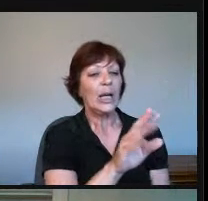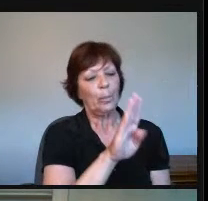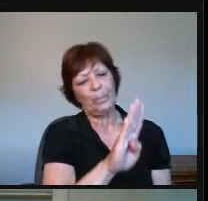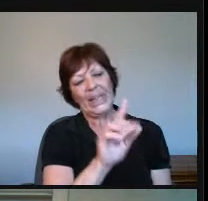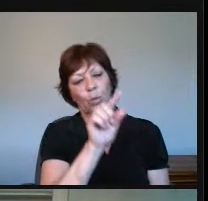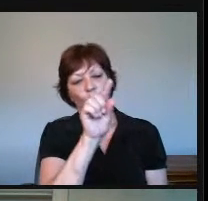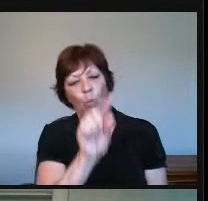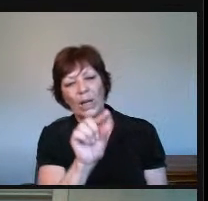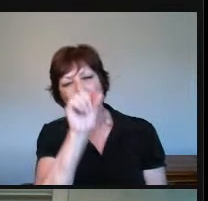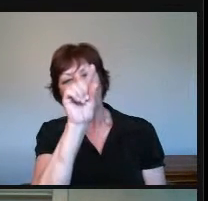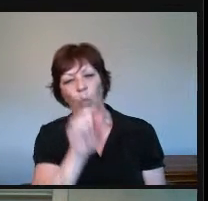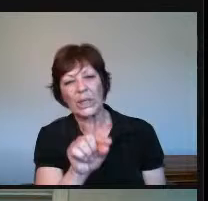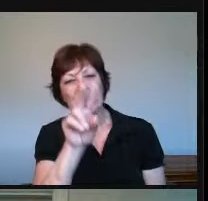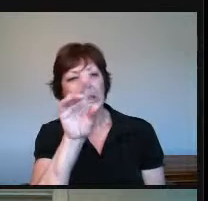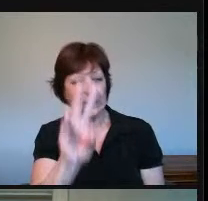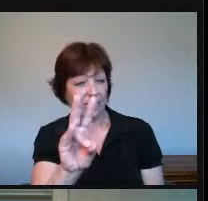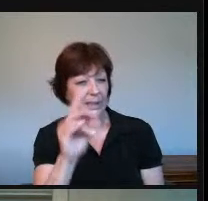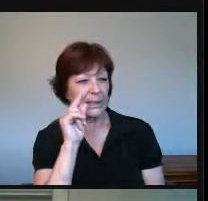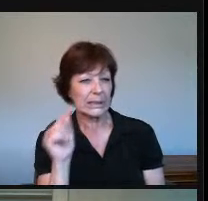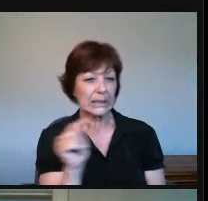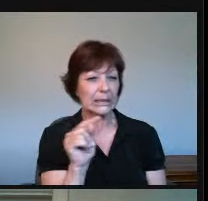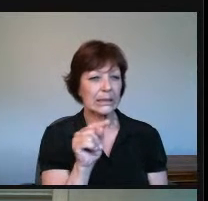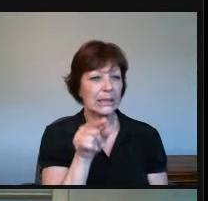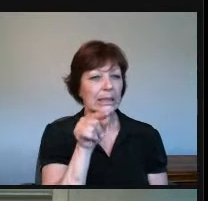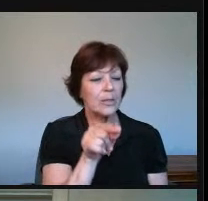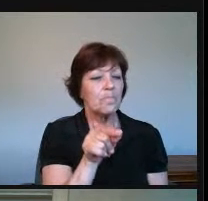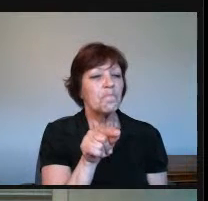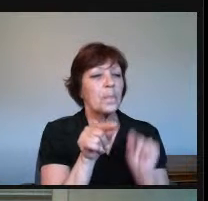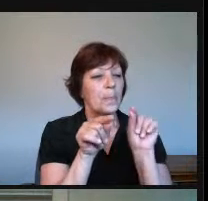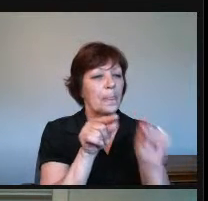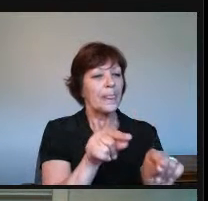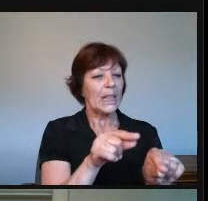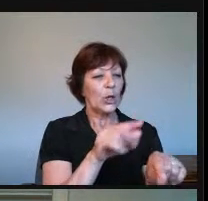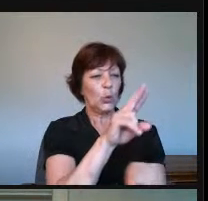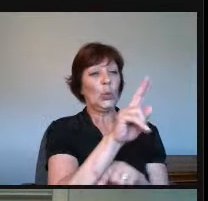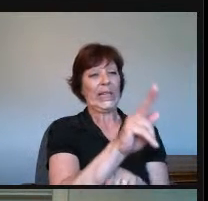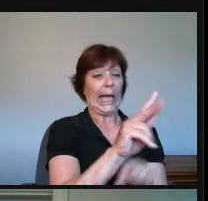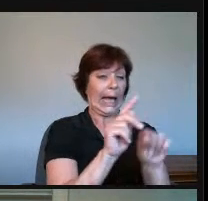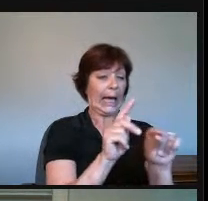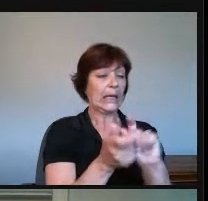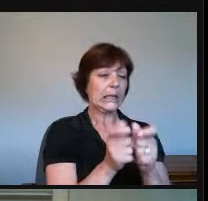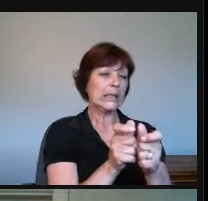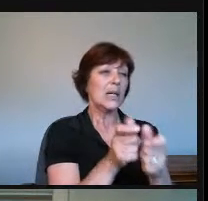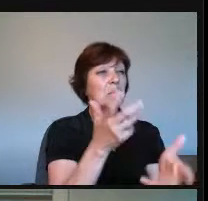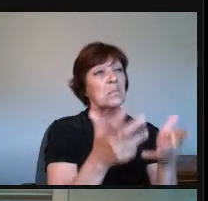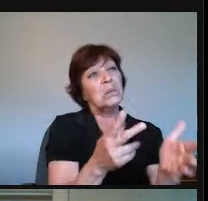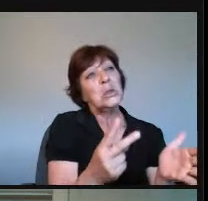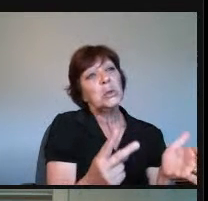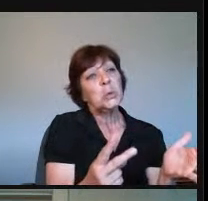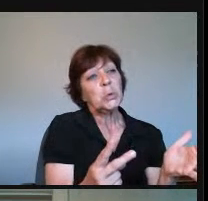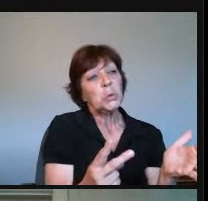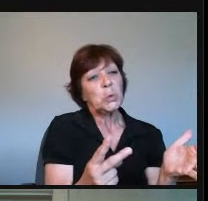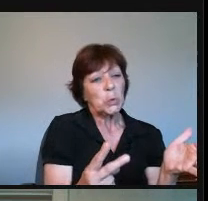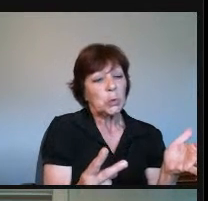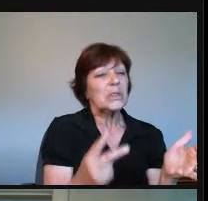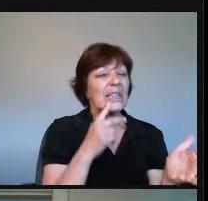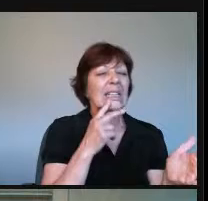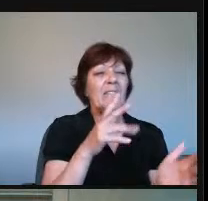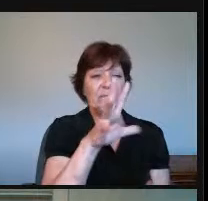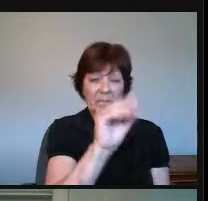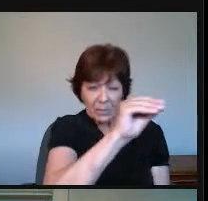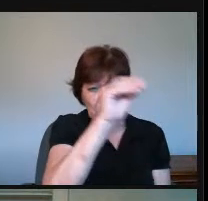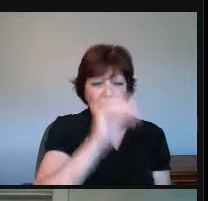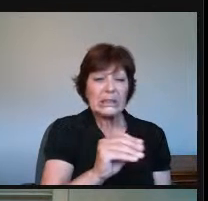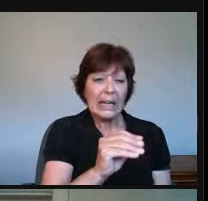there on the left-hand side of the screen, it's also maybe perhaps twice, 50% higher,